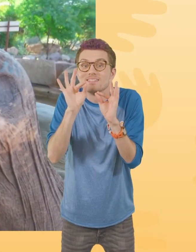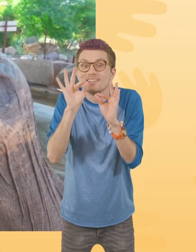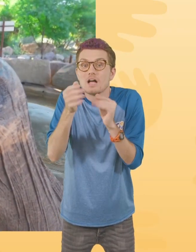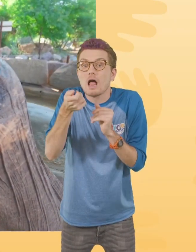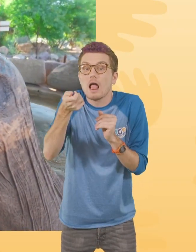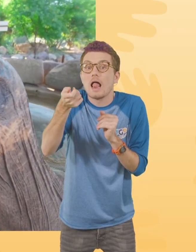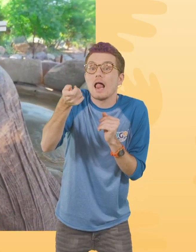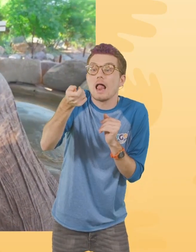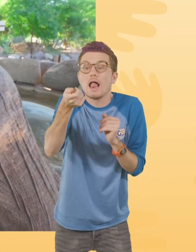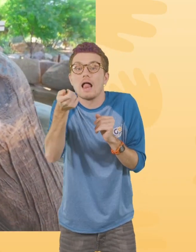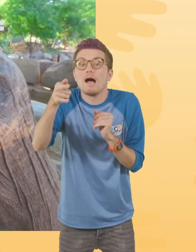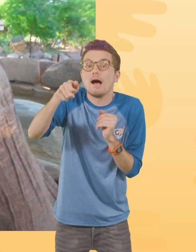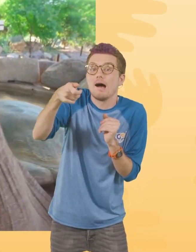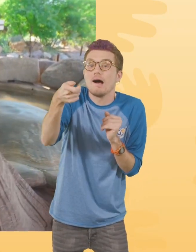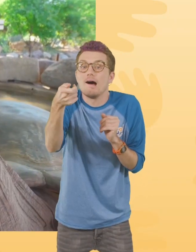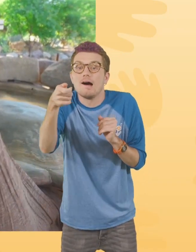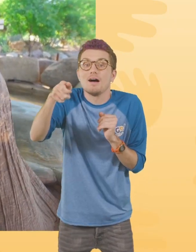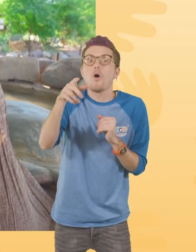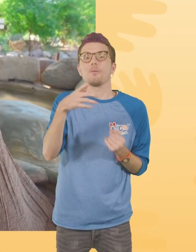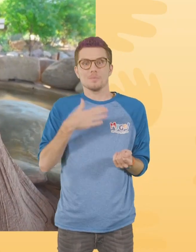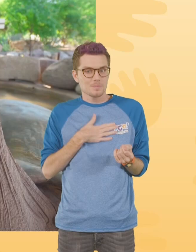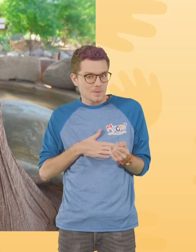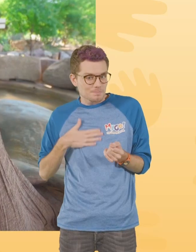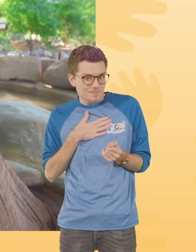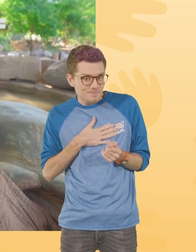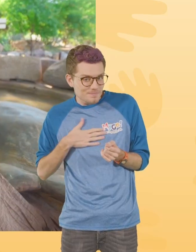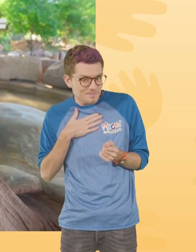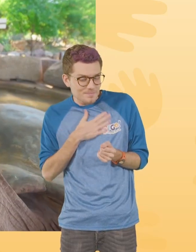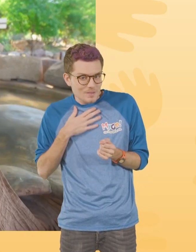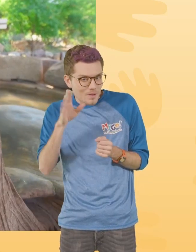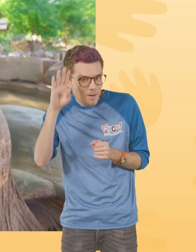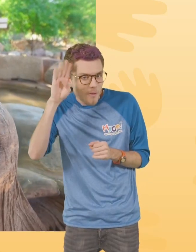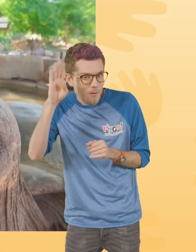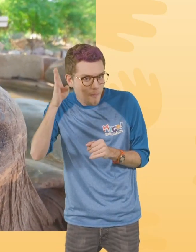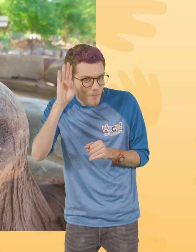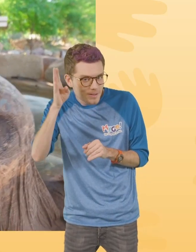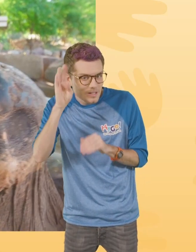Eee, open wide, here comes the carrot. Meow. Whoa!